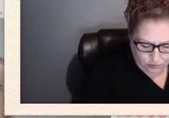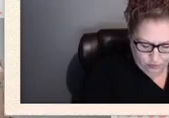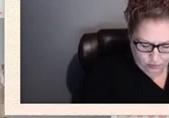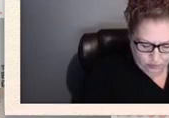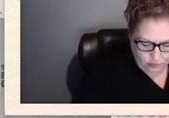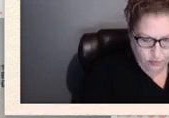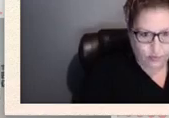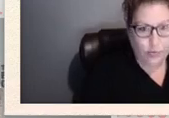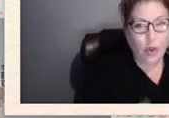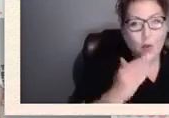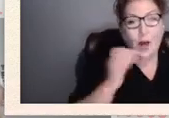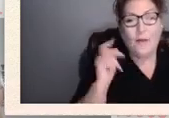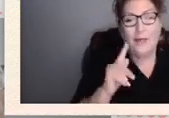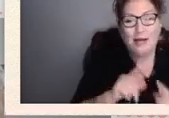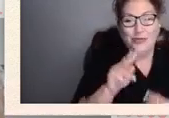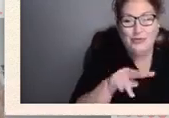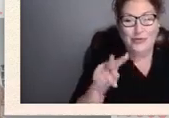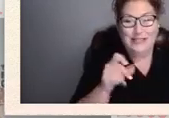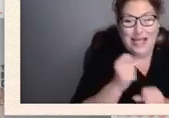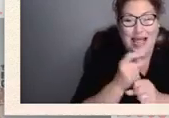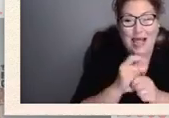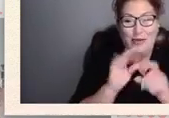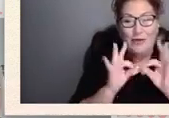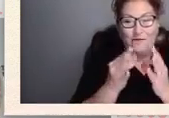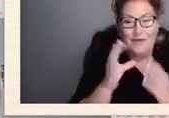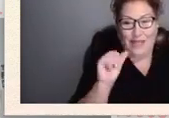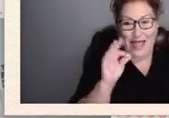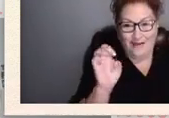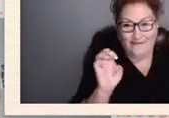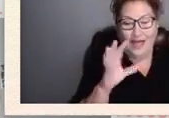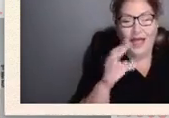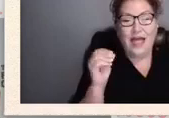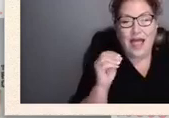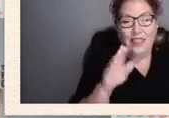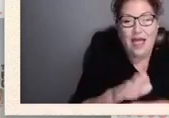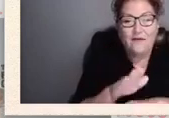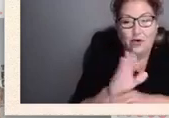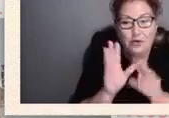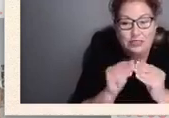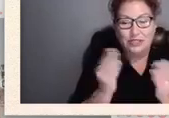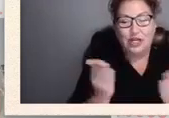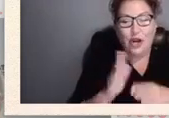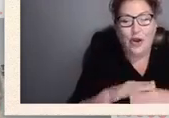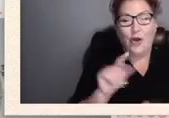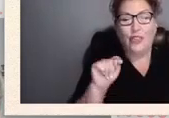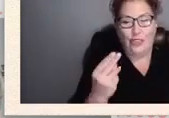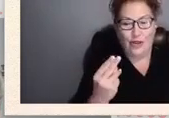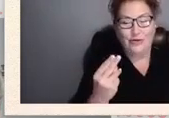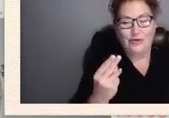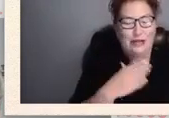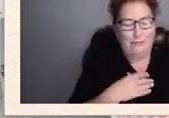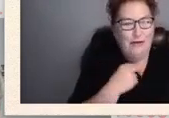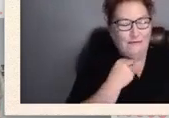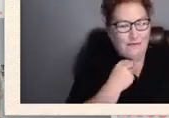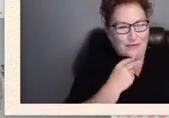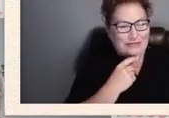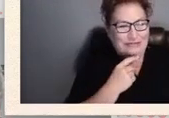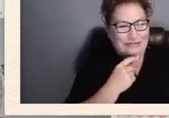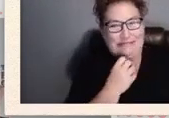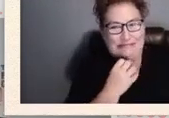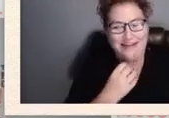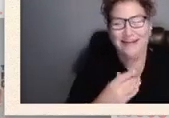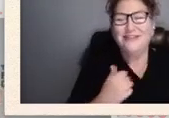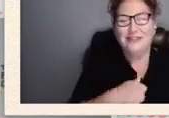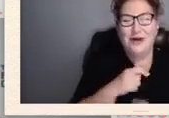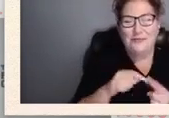Welcome back to the 22nd Annual Family Cafe and the afternoon session here on Thursday. Yeah, my voice cracked there. I know. What happened? Sorry about that. All right.